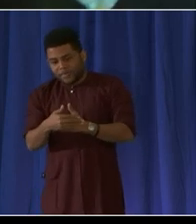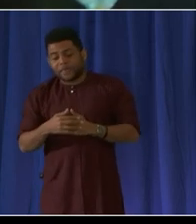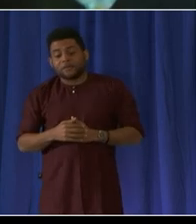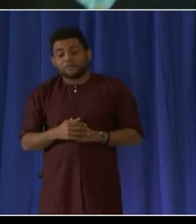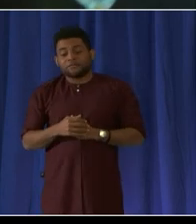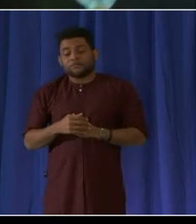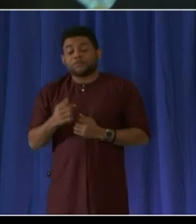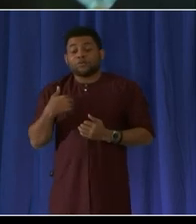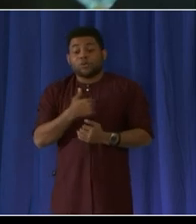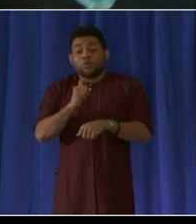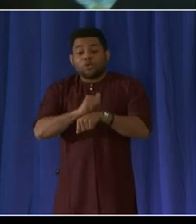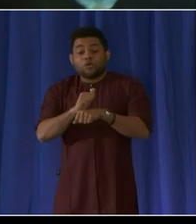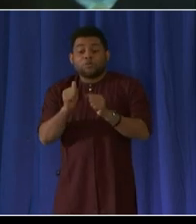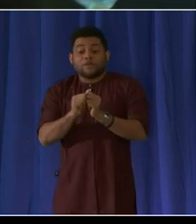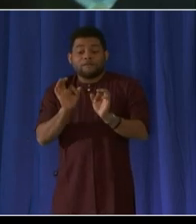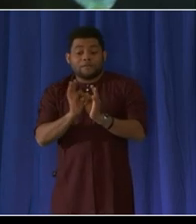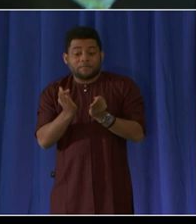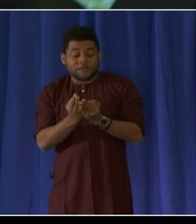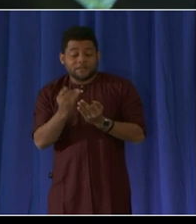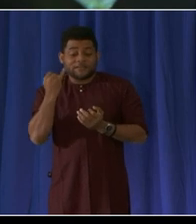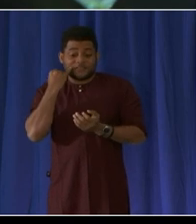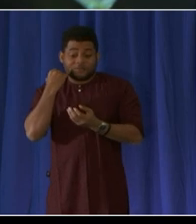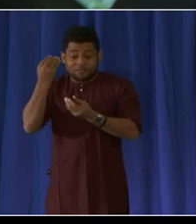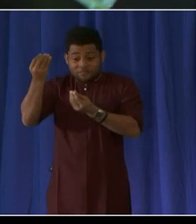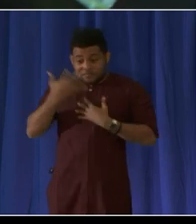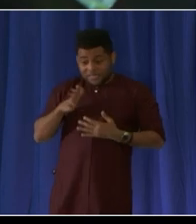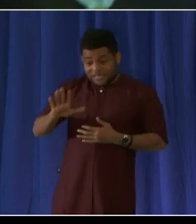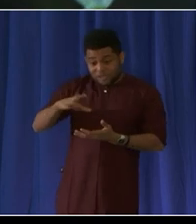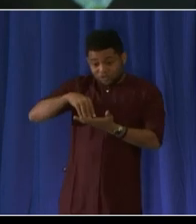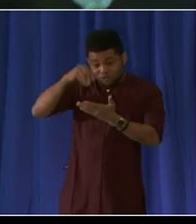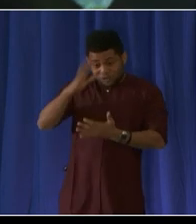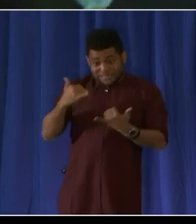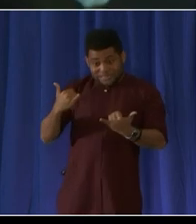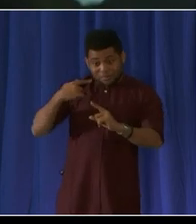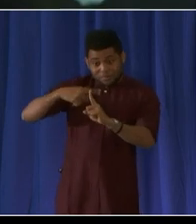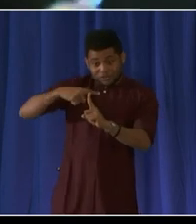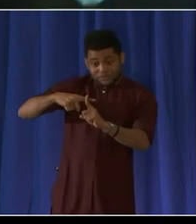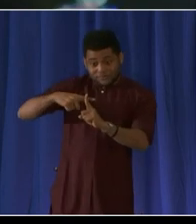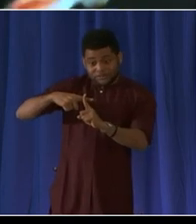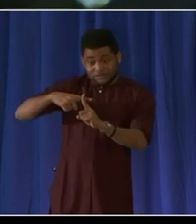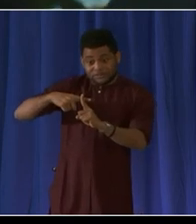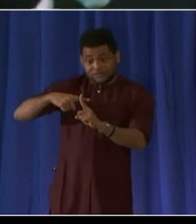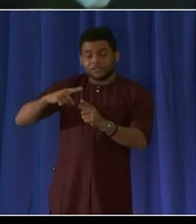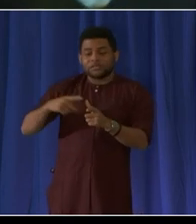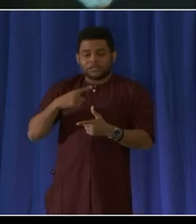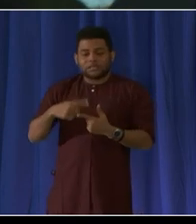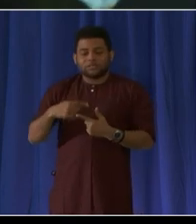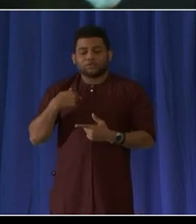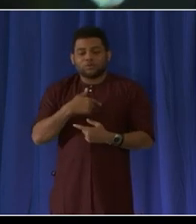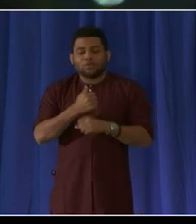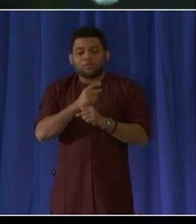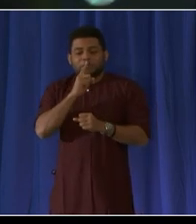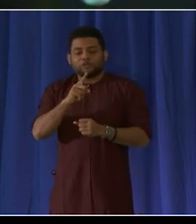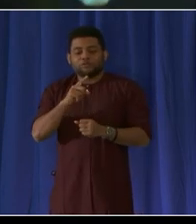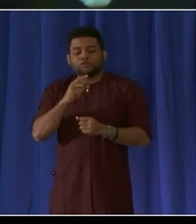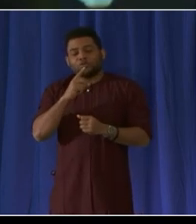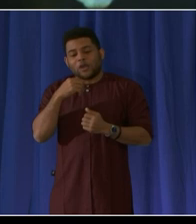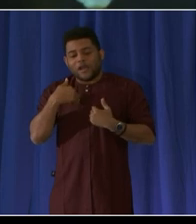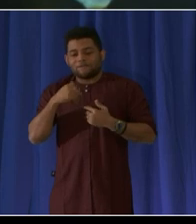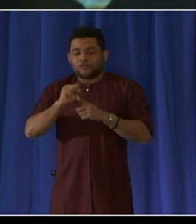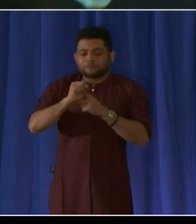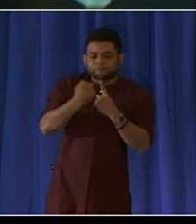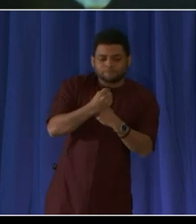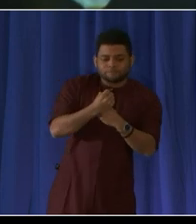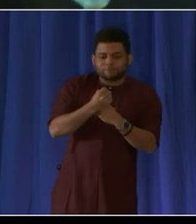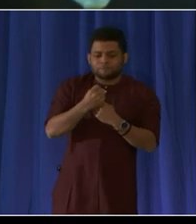advise families when they indicate to us that their student has tested positive. This certainly has to be in the conditions that